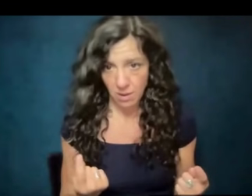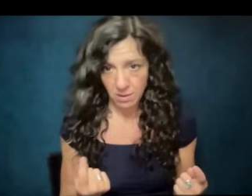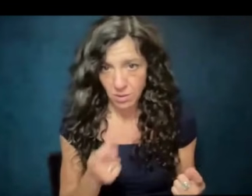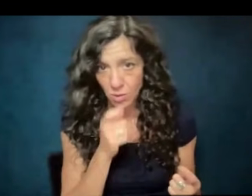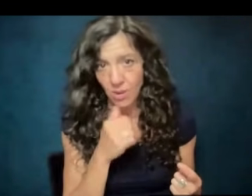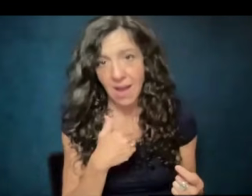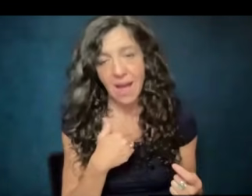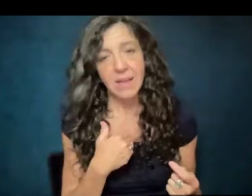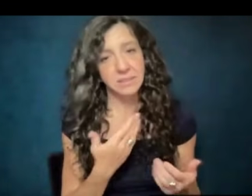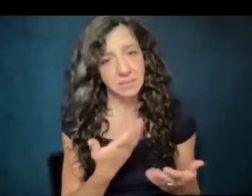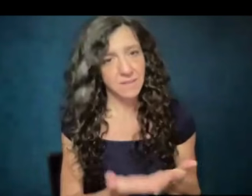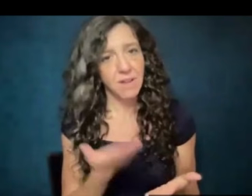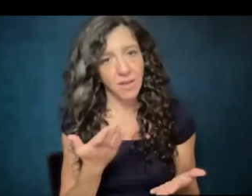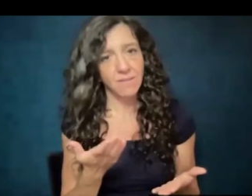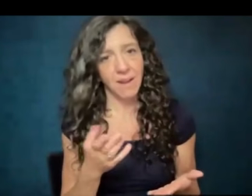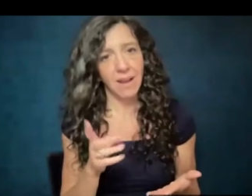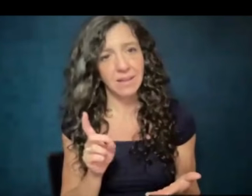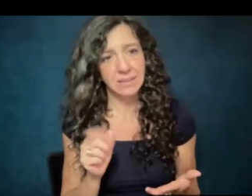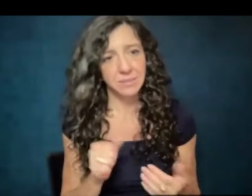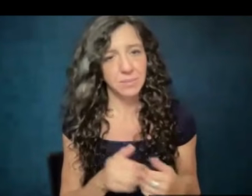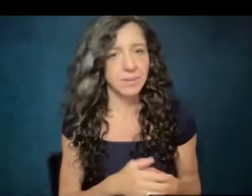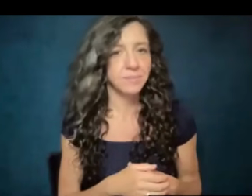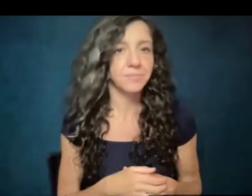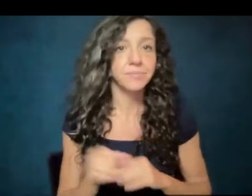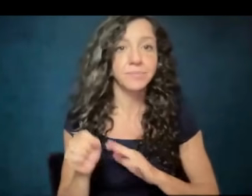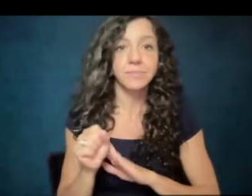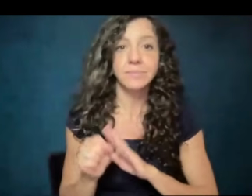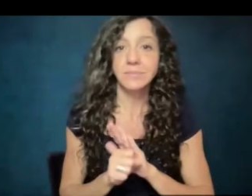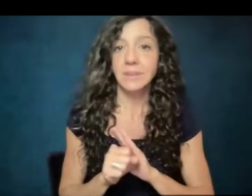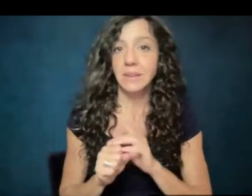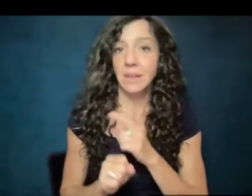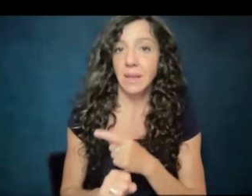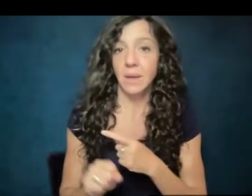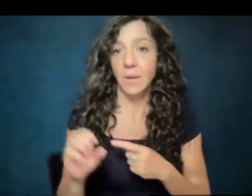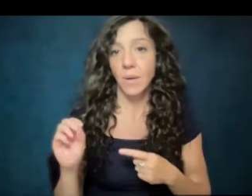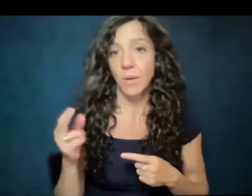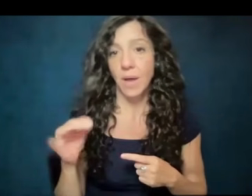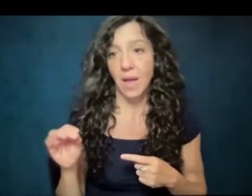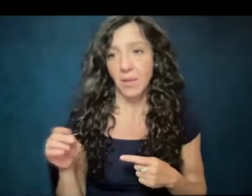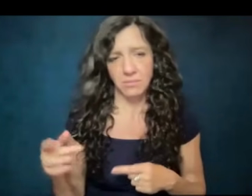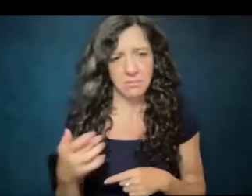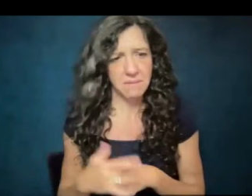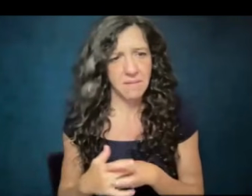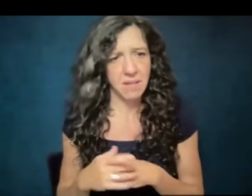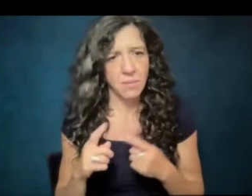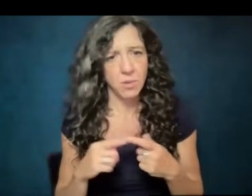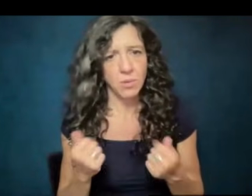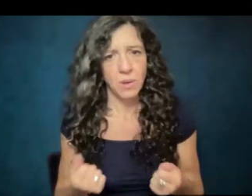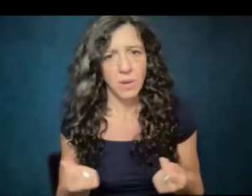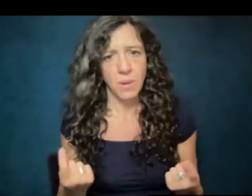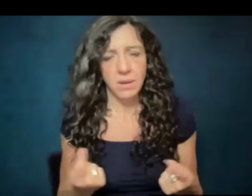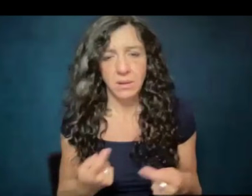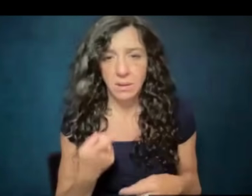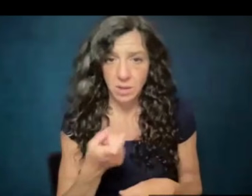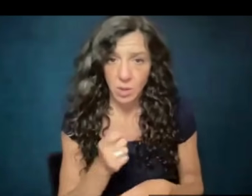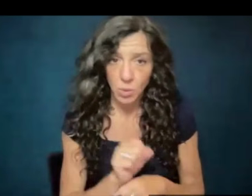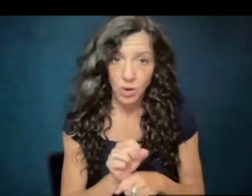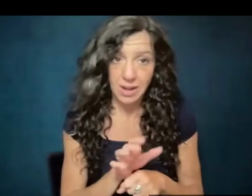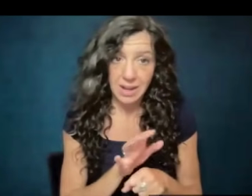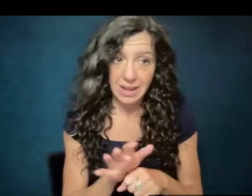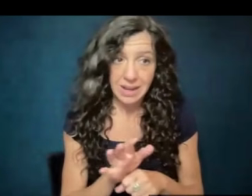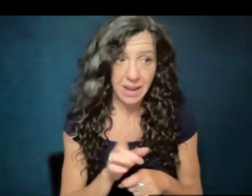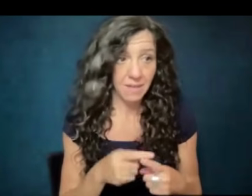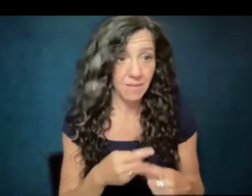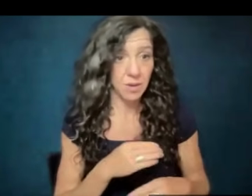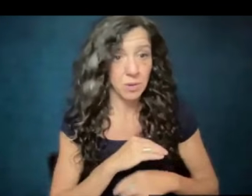a verifiable disability. Ohio, for instance, it's available to anybody. If you're working enough to meet